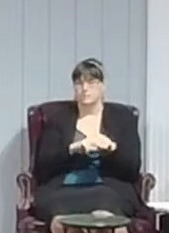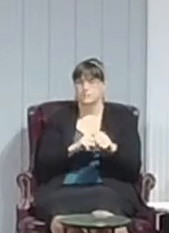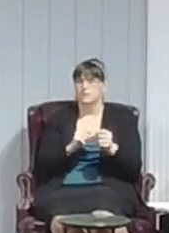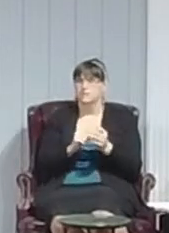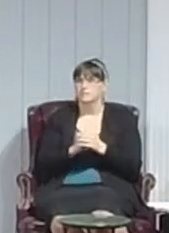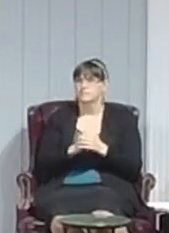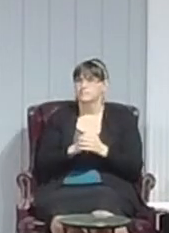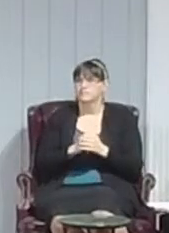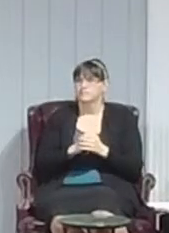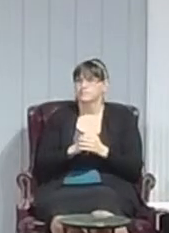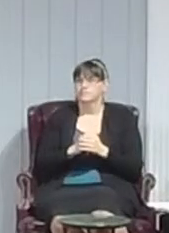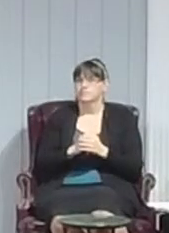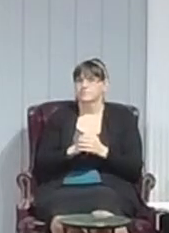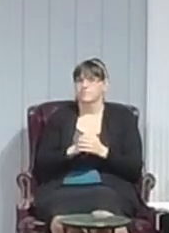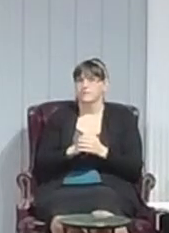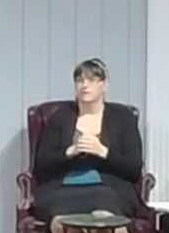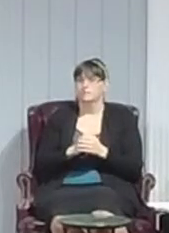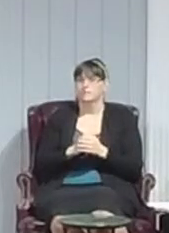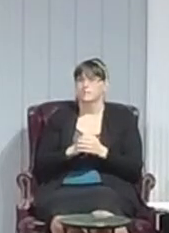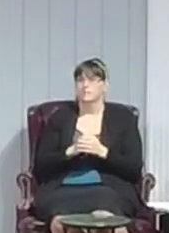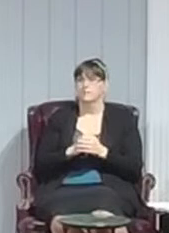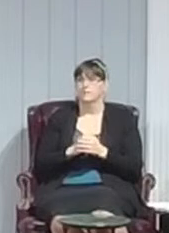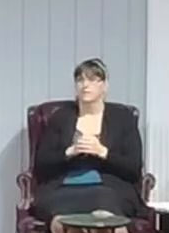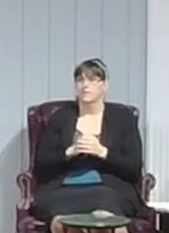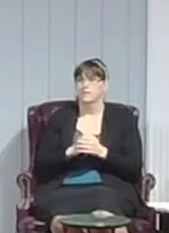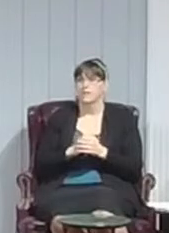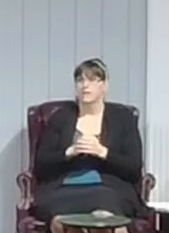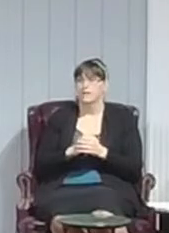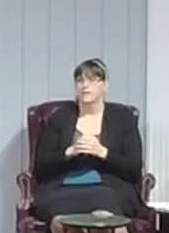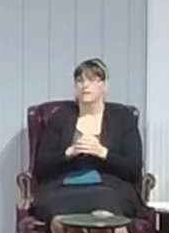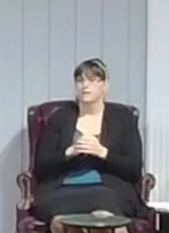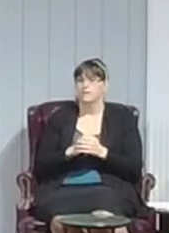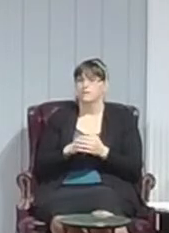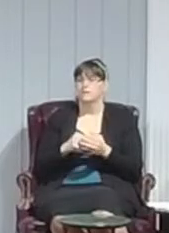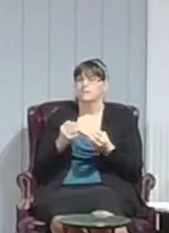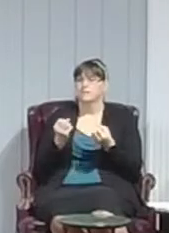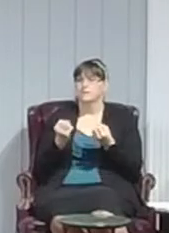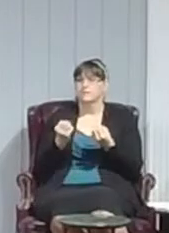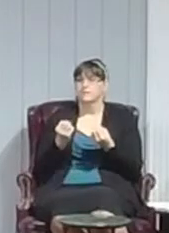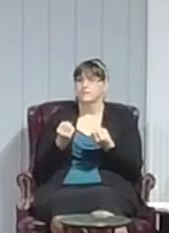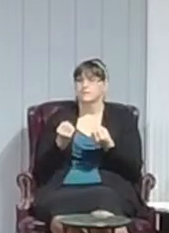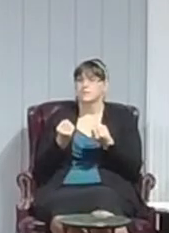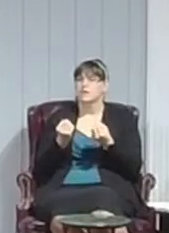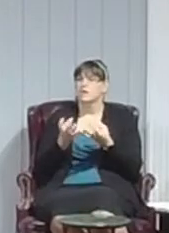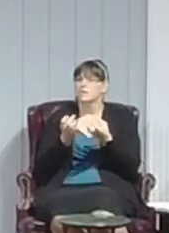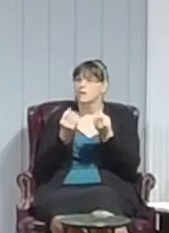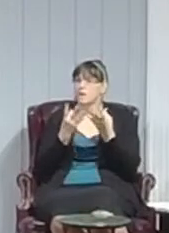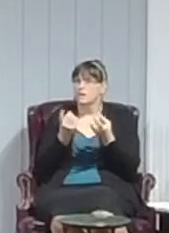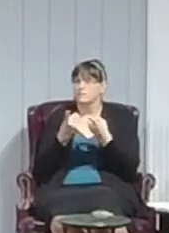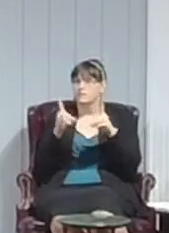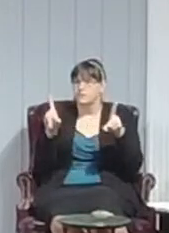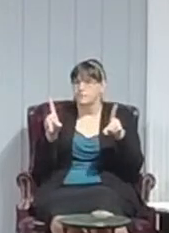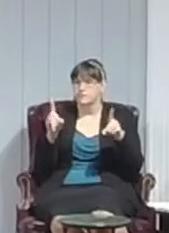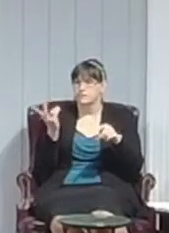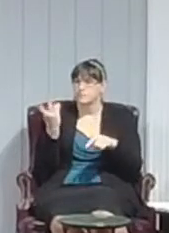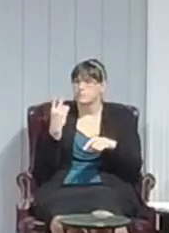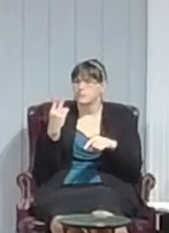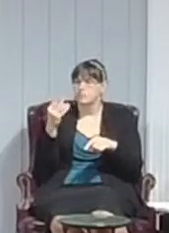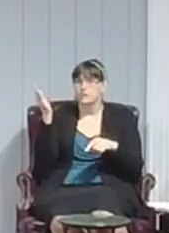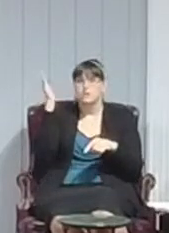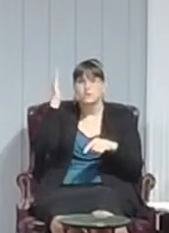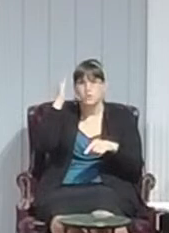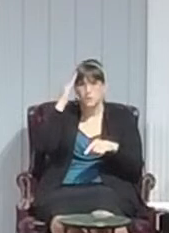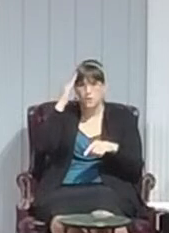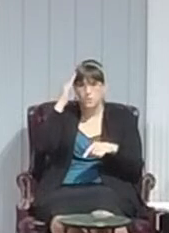believe, in verses 7 through 17. So here's the thing. There's a lot of difference between knowing a thing and